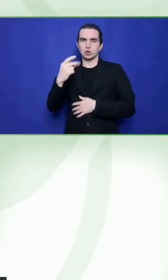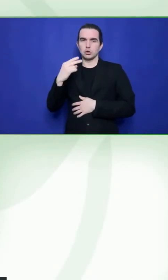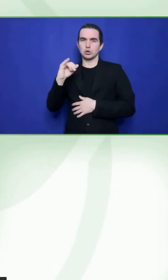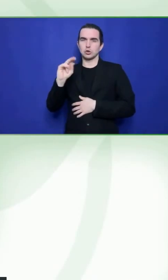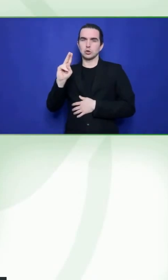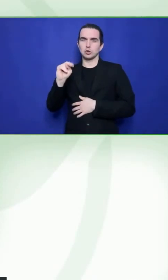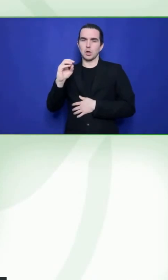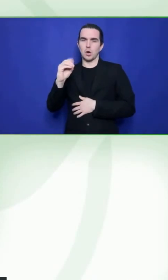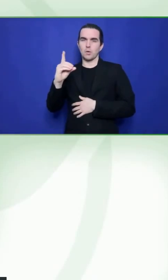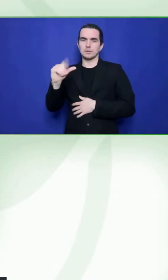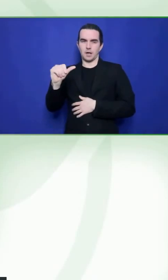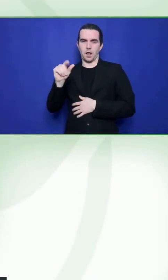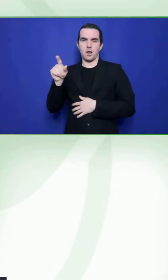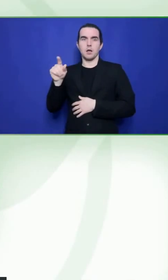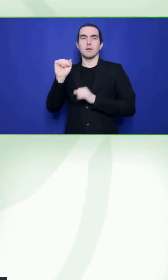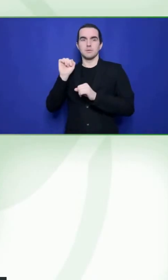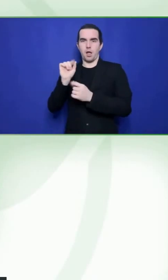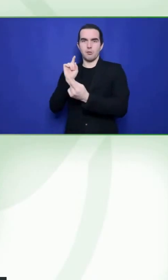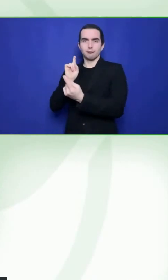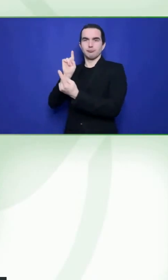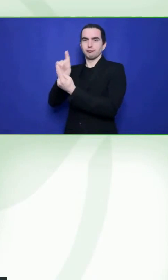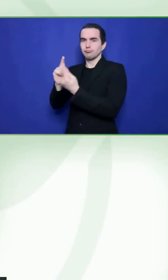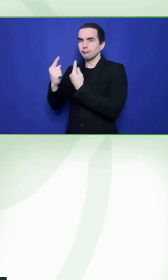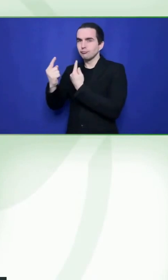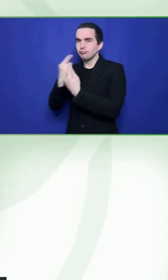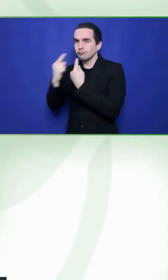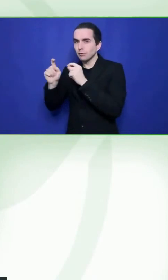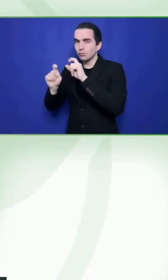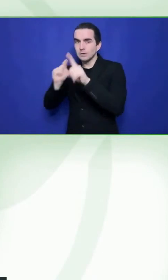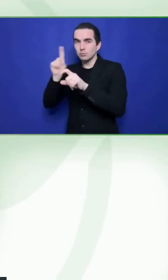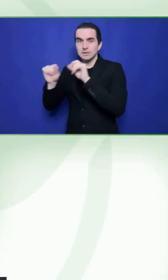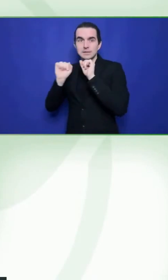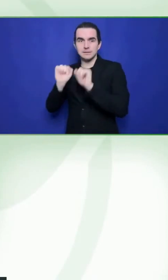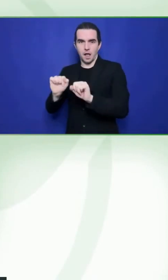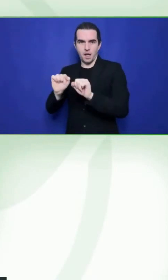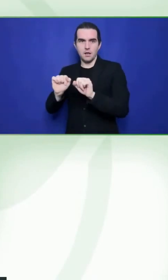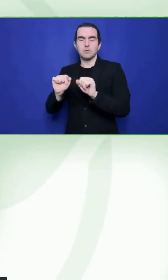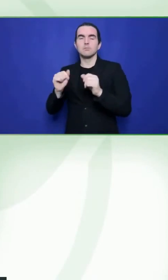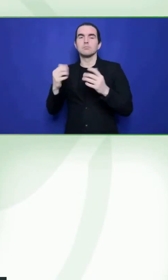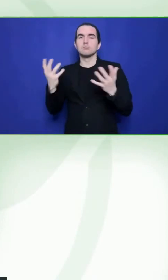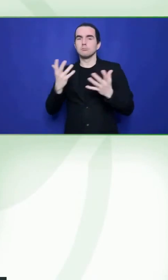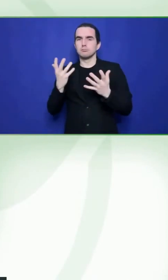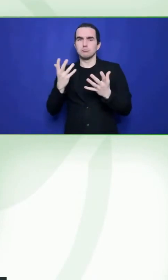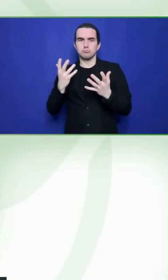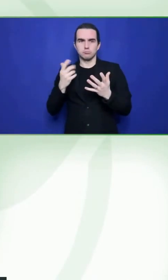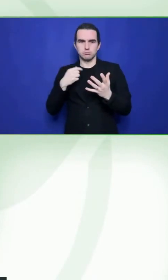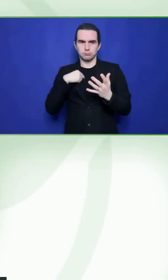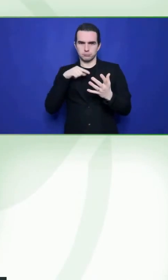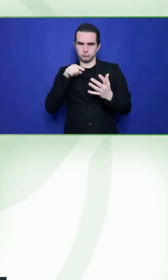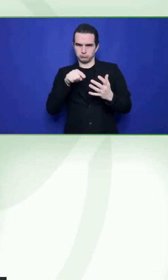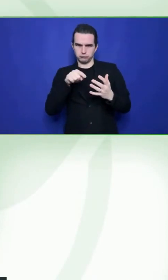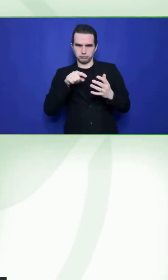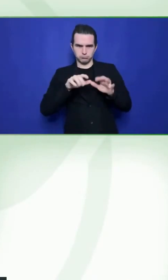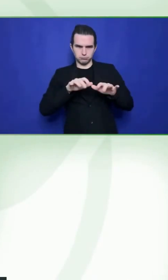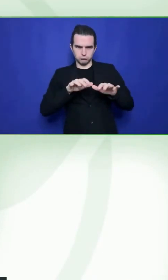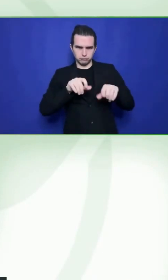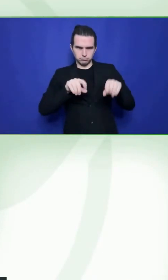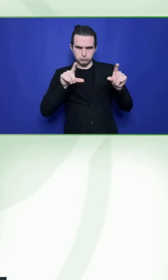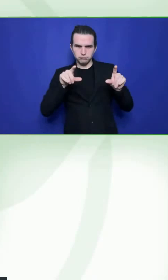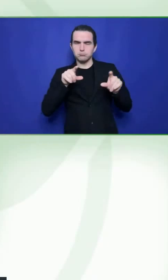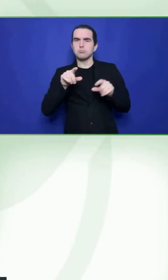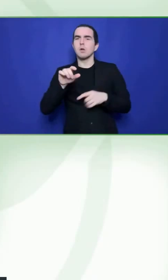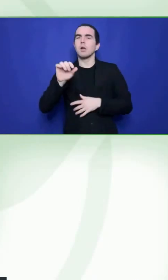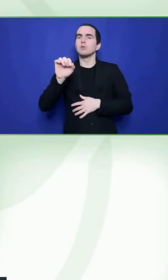Africa. It is Nick, and he will tell us about his